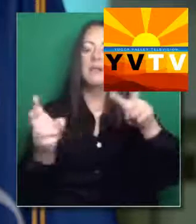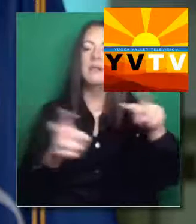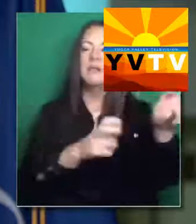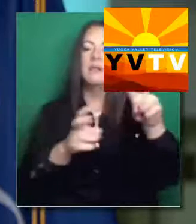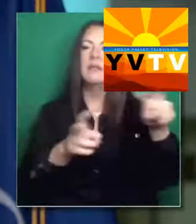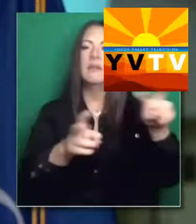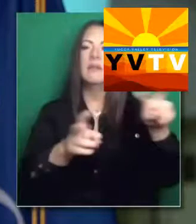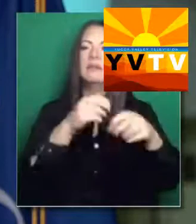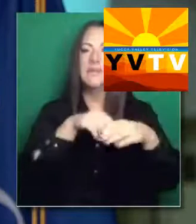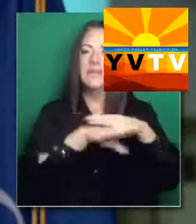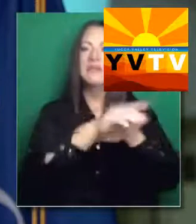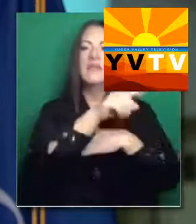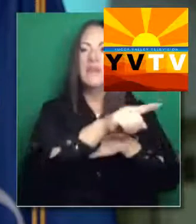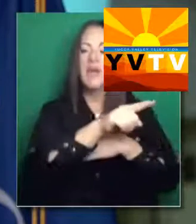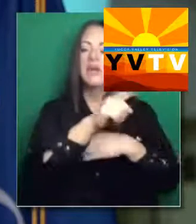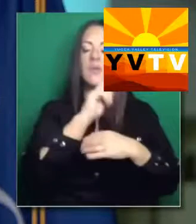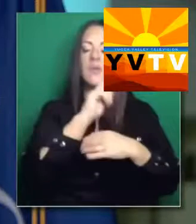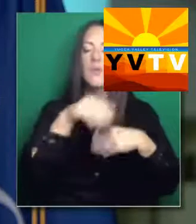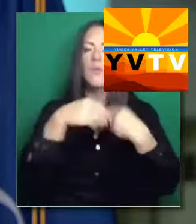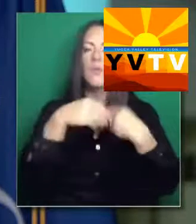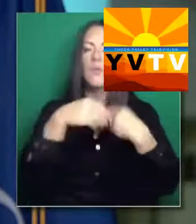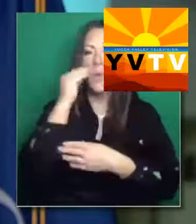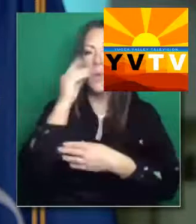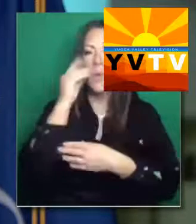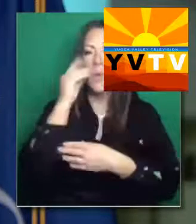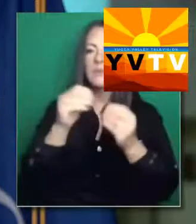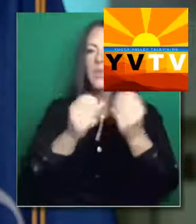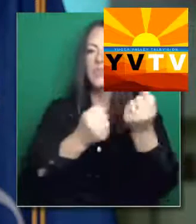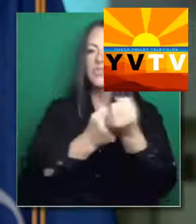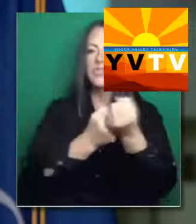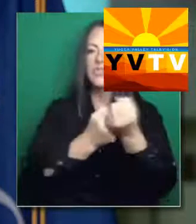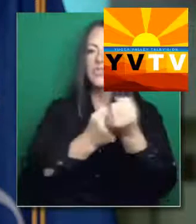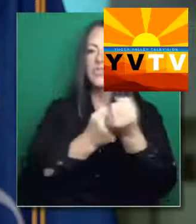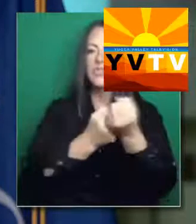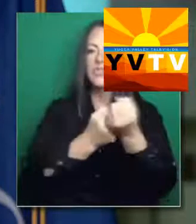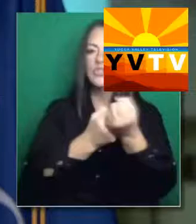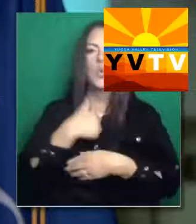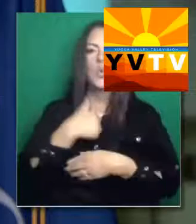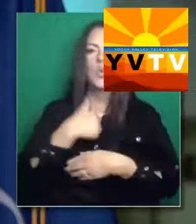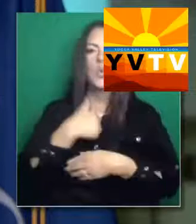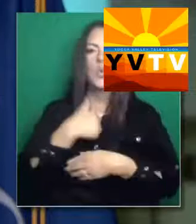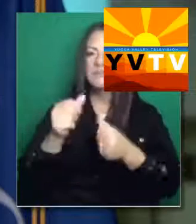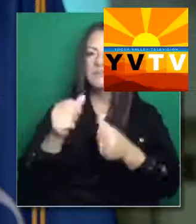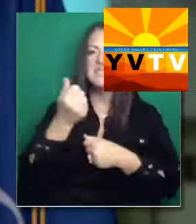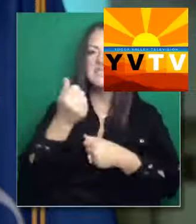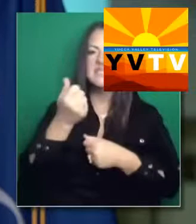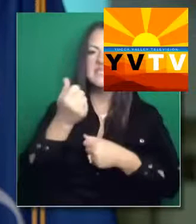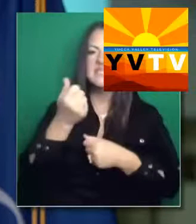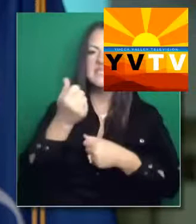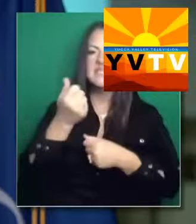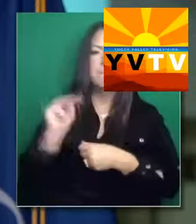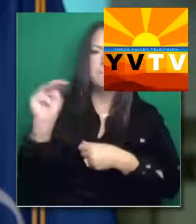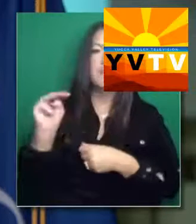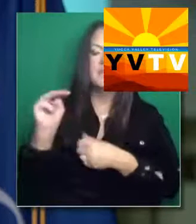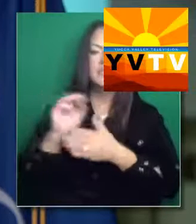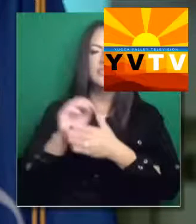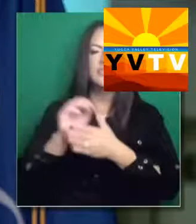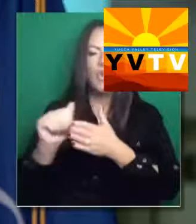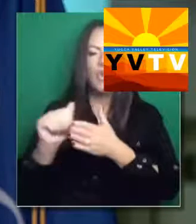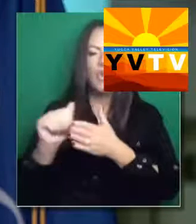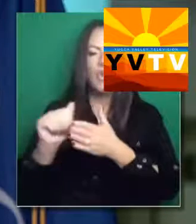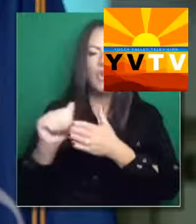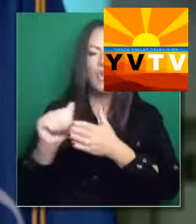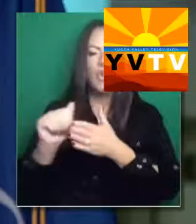provide additional supports. We put in hundreds of millions of dollars under an emergency